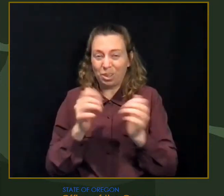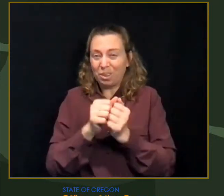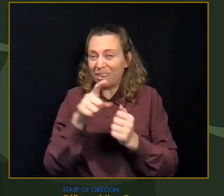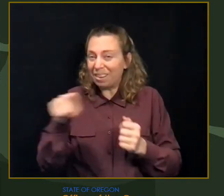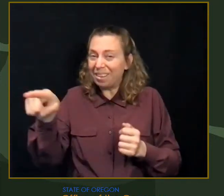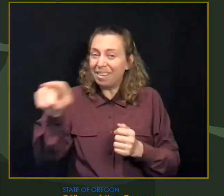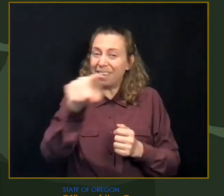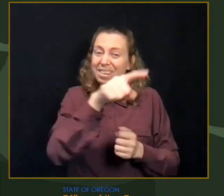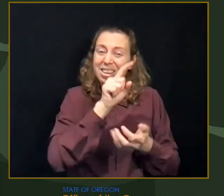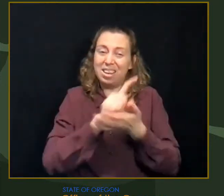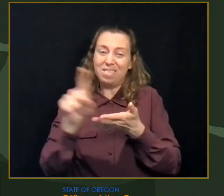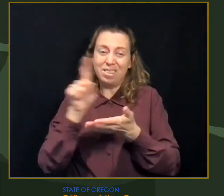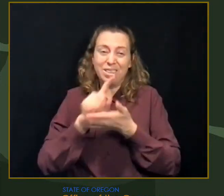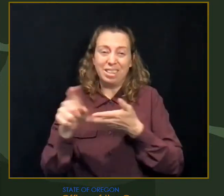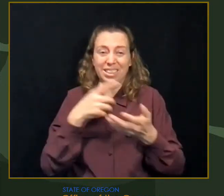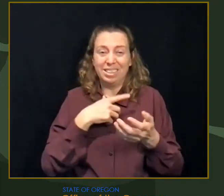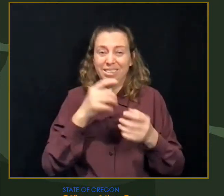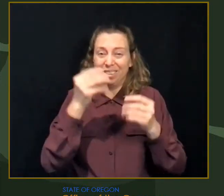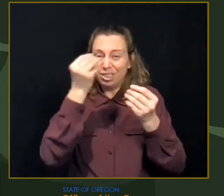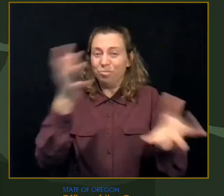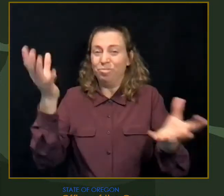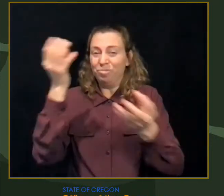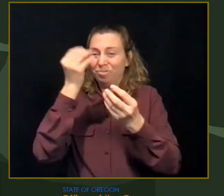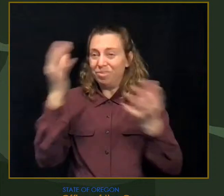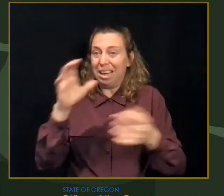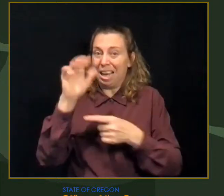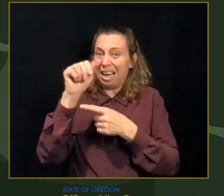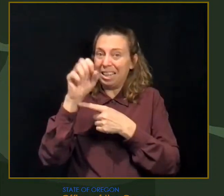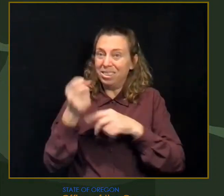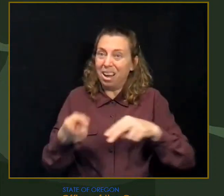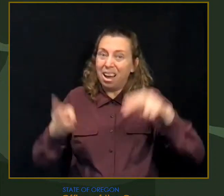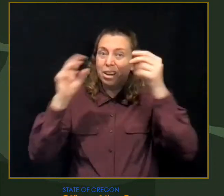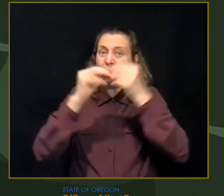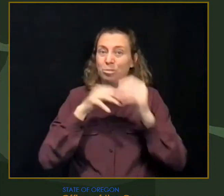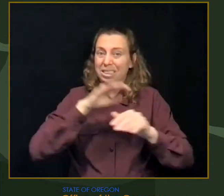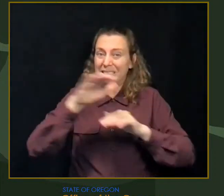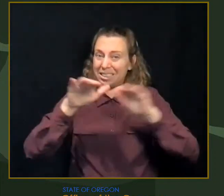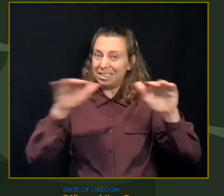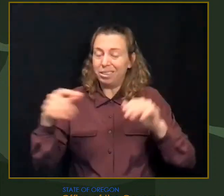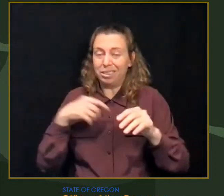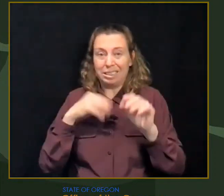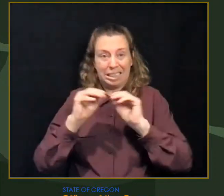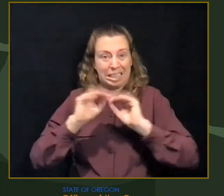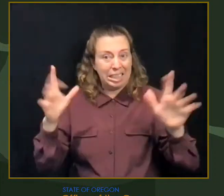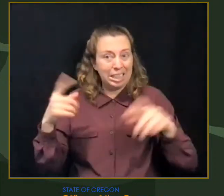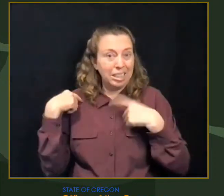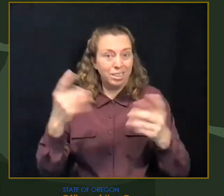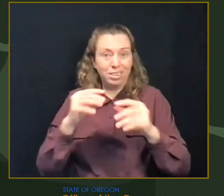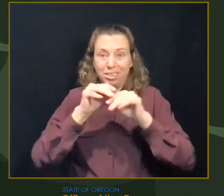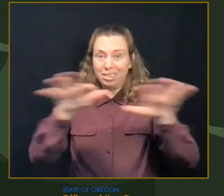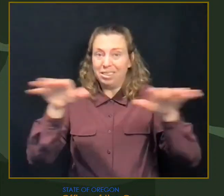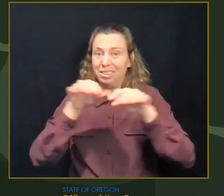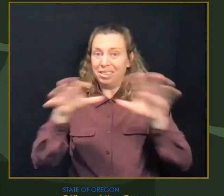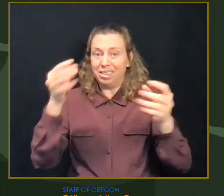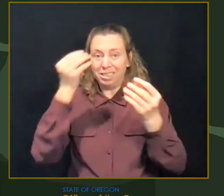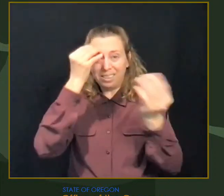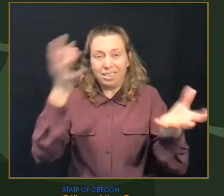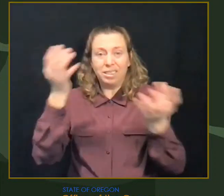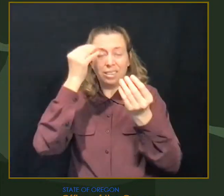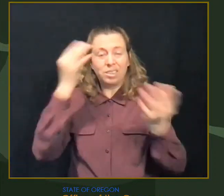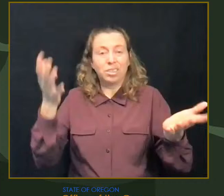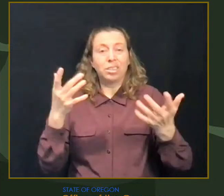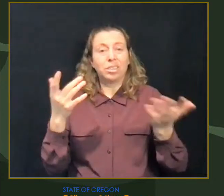cases, and been very, very clear. Should folks, all of us, not take the actions we need